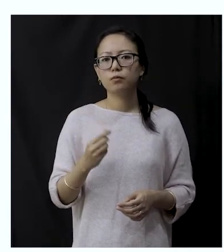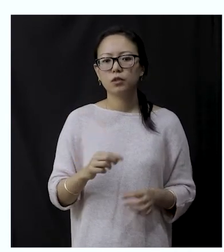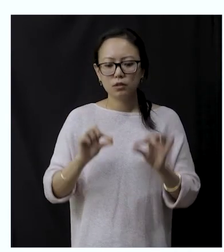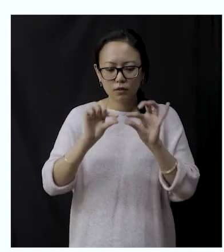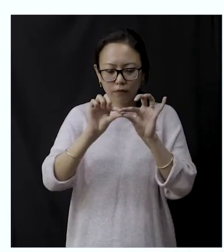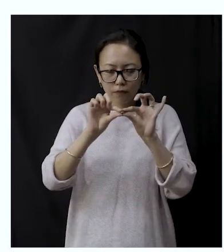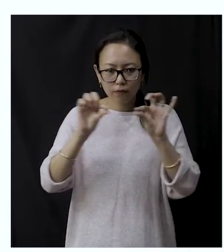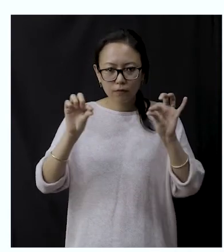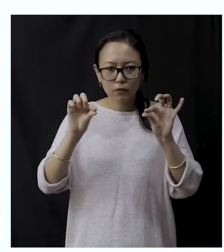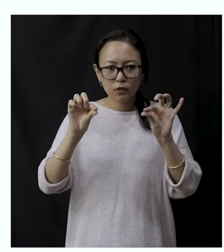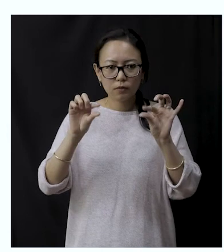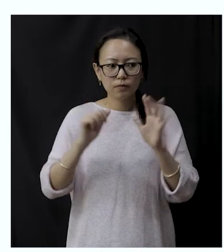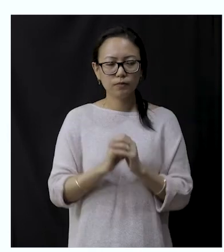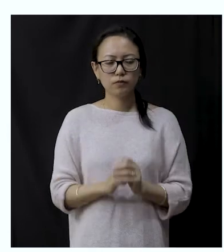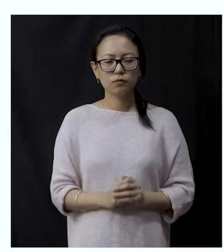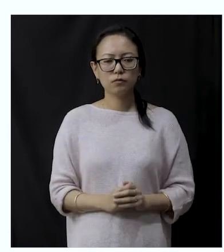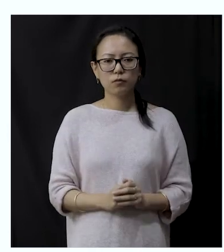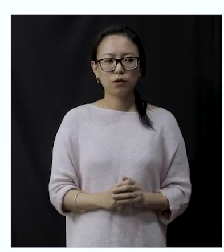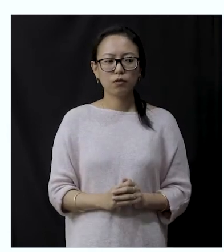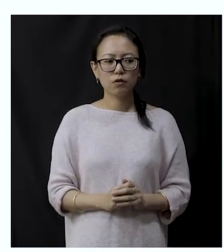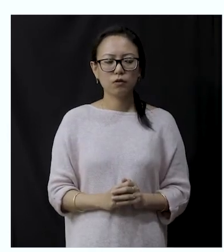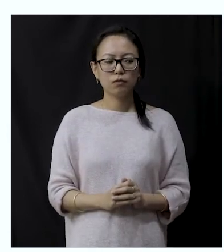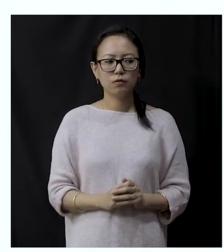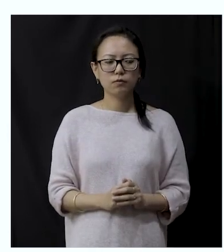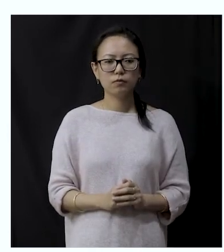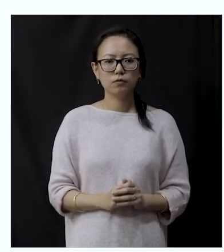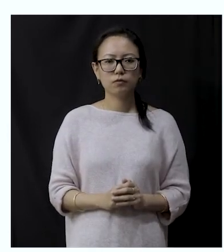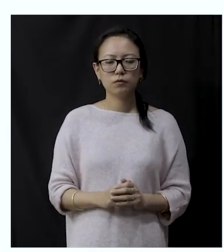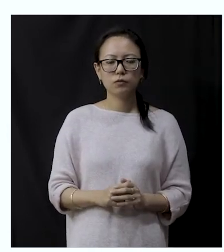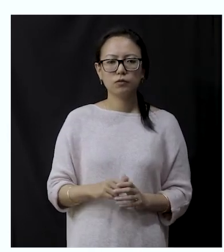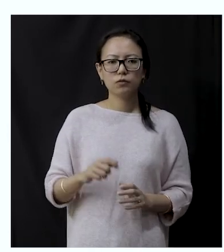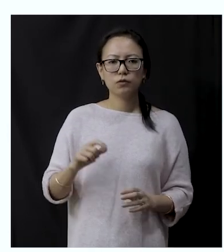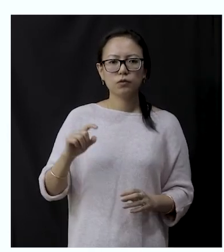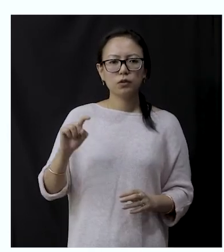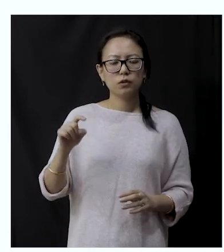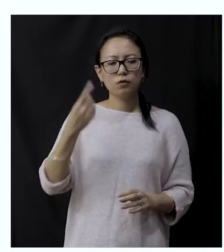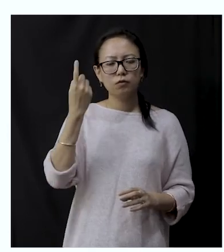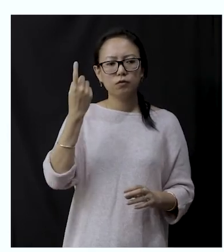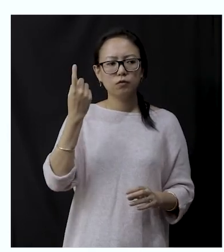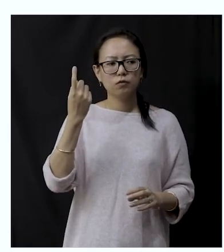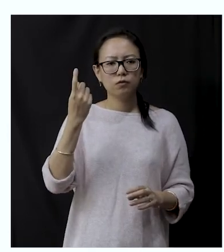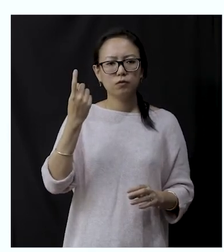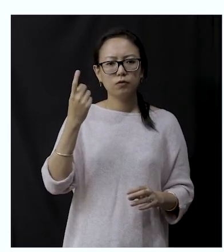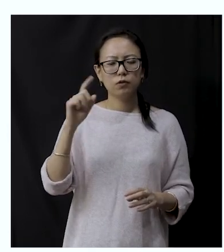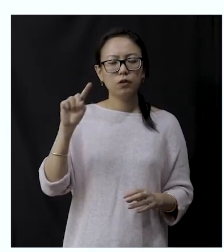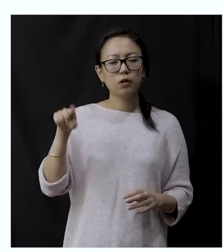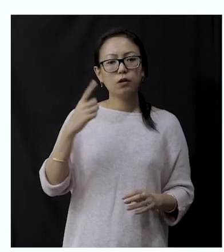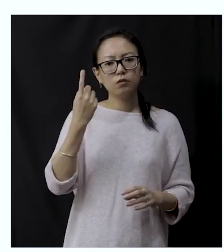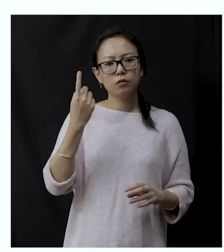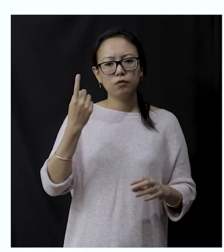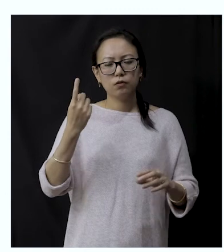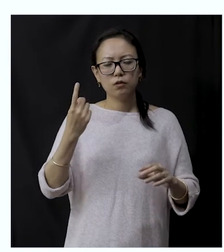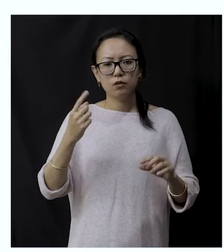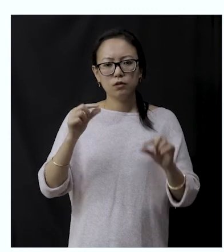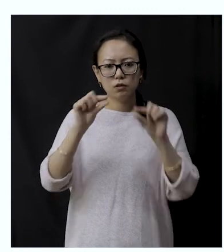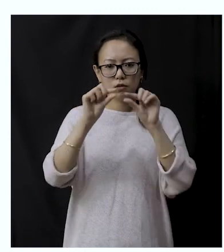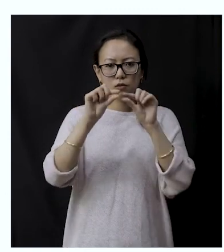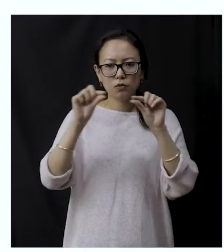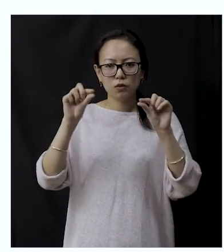activity. Now, in the first case, you take this coin and place this coin above this marble.